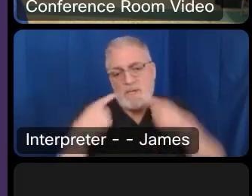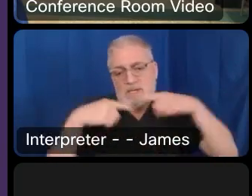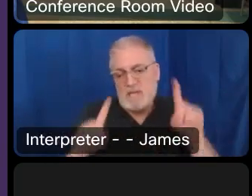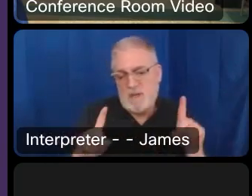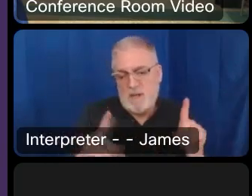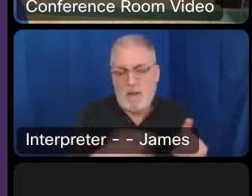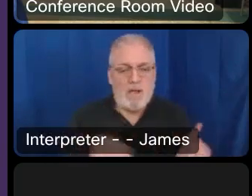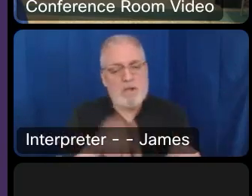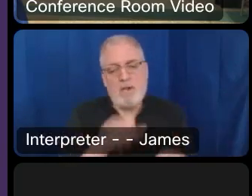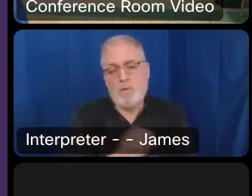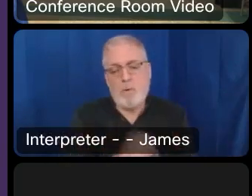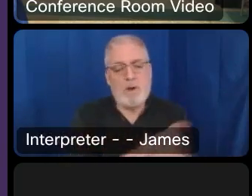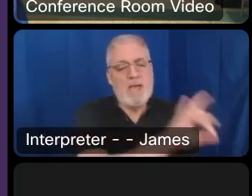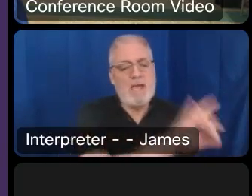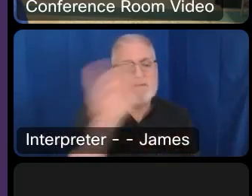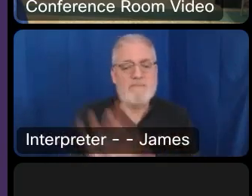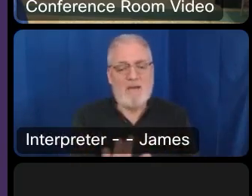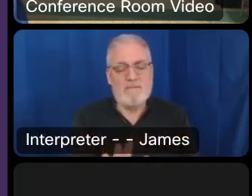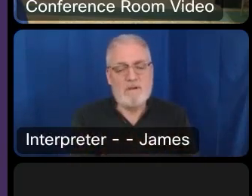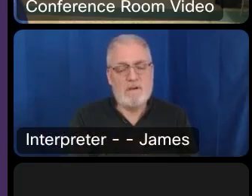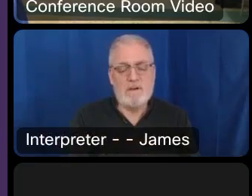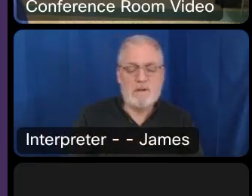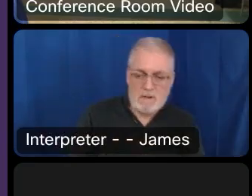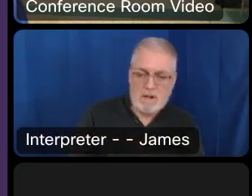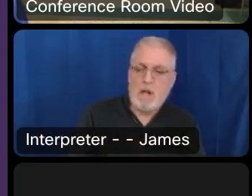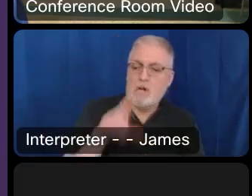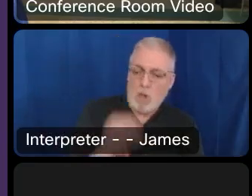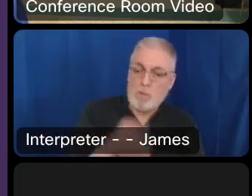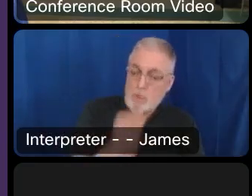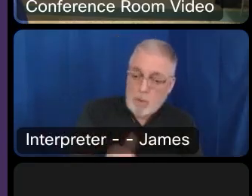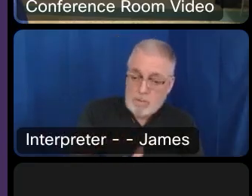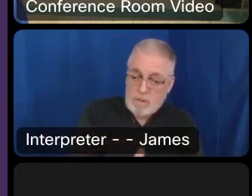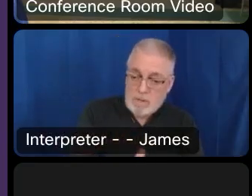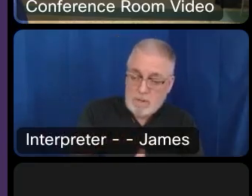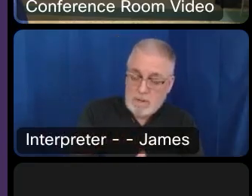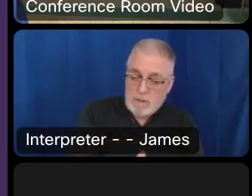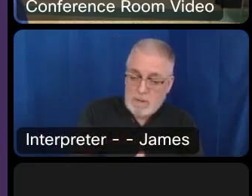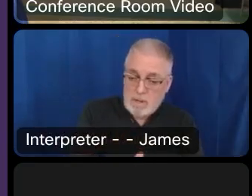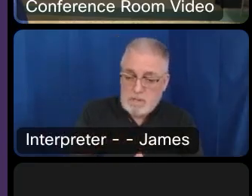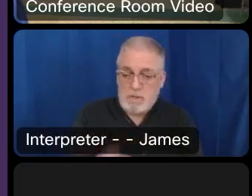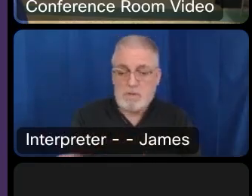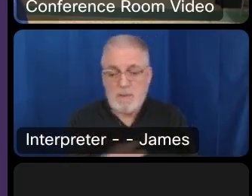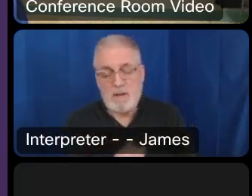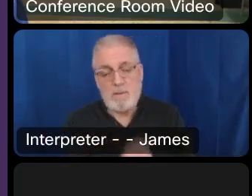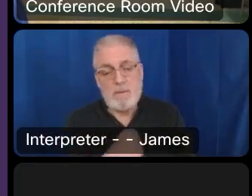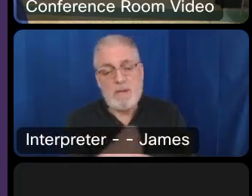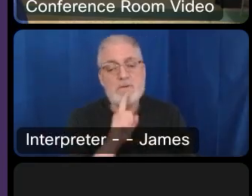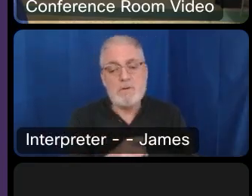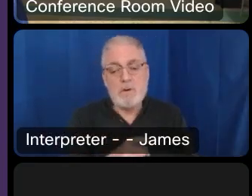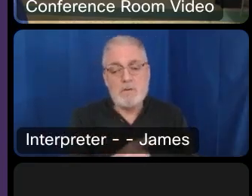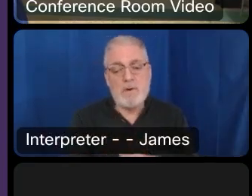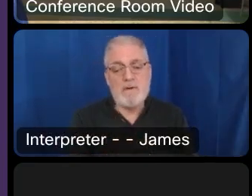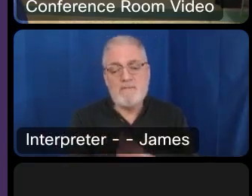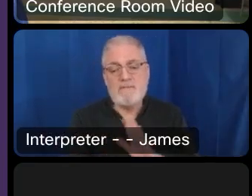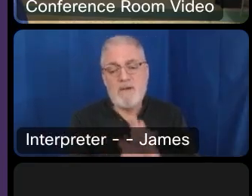8 to 5. No, you don't. So, like, again, it comes back to making sure that we're finding people with